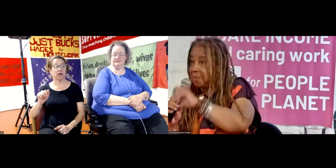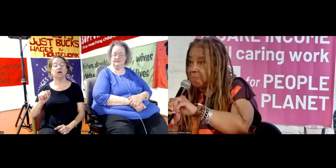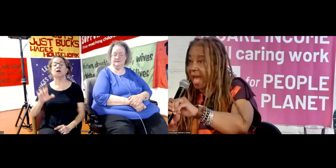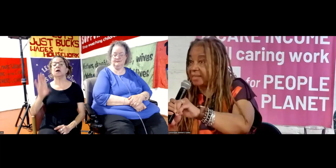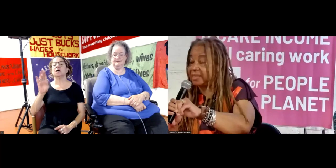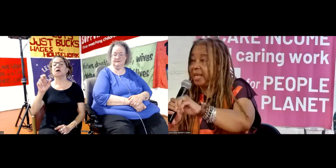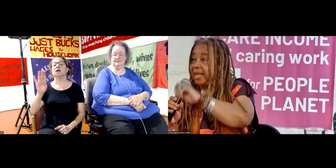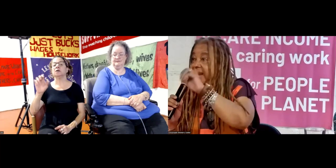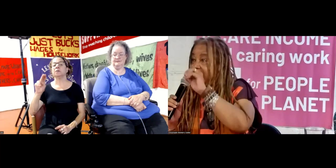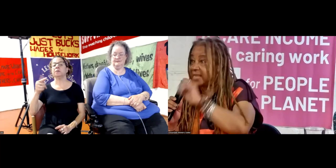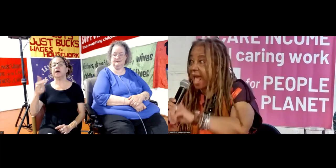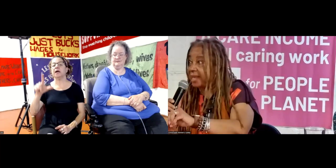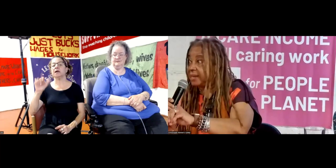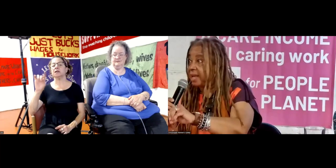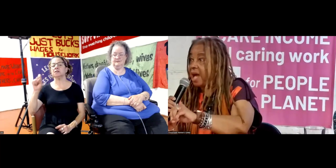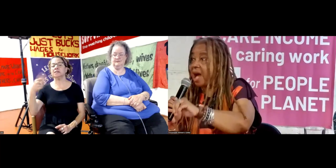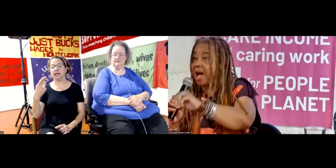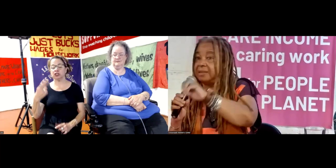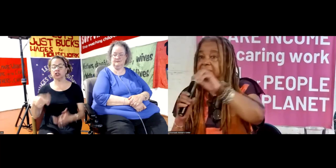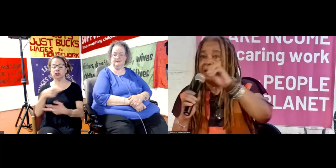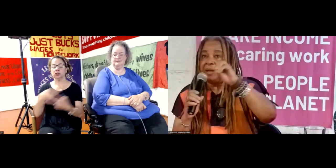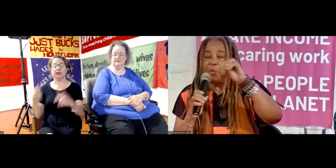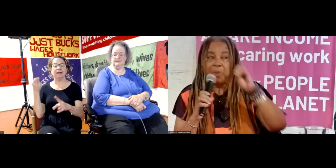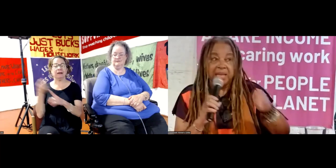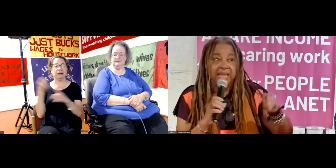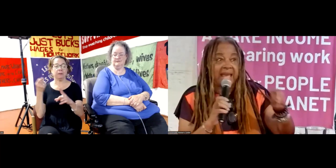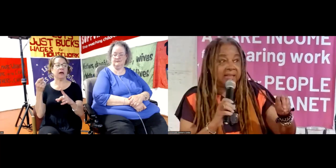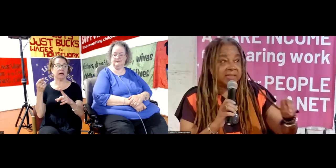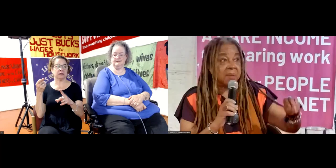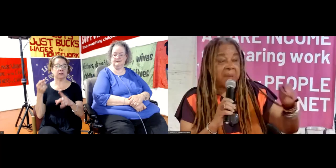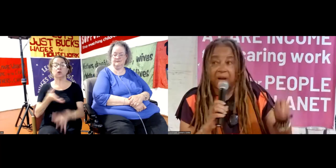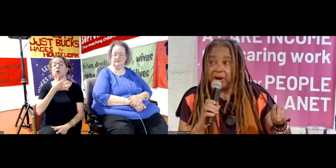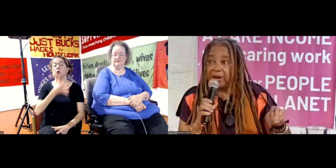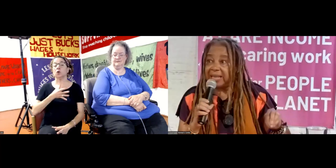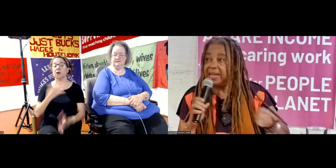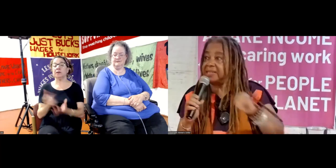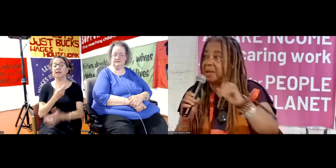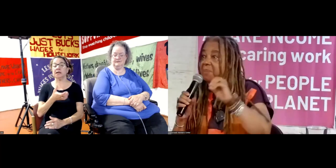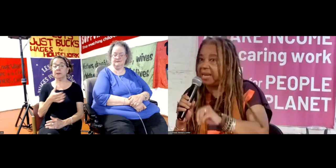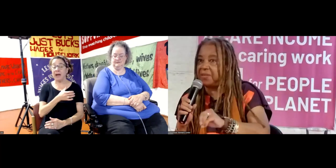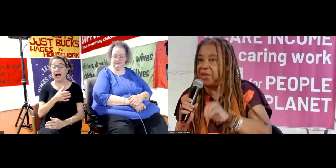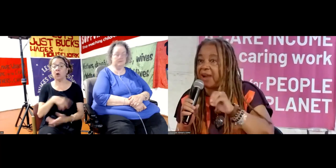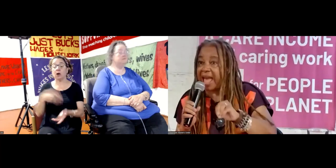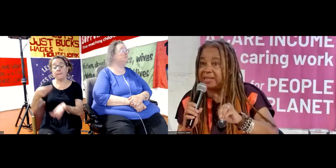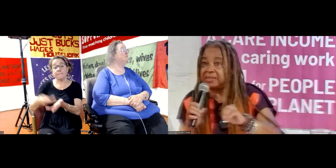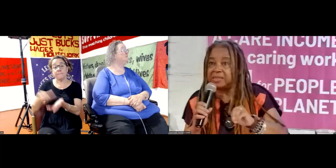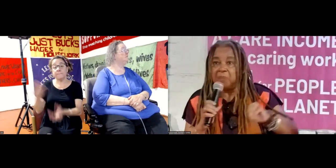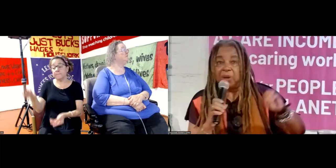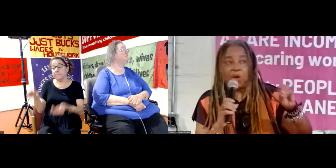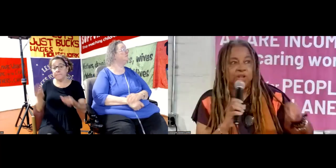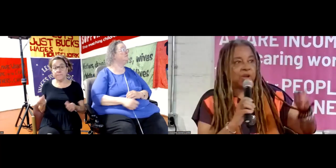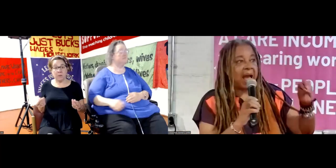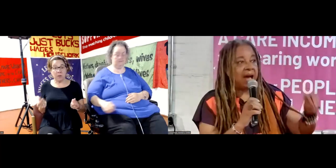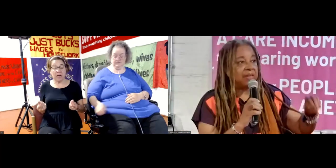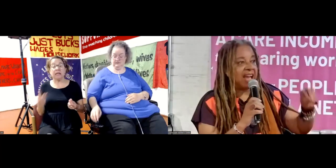the impact it has had on women getting some power, getting some money in their hands,